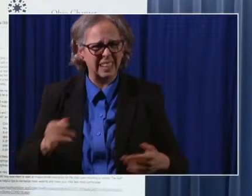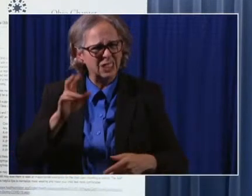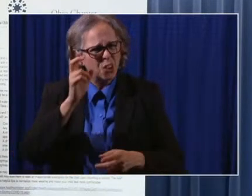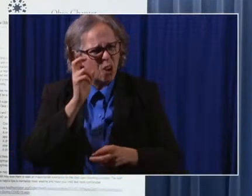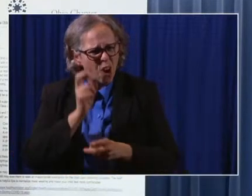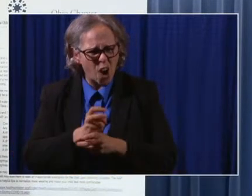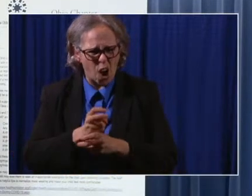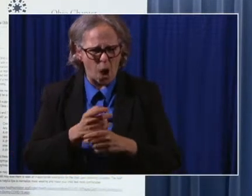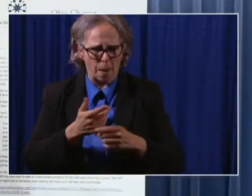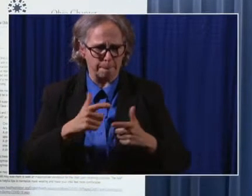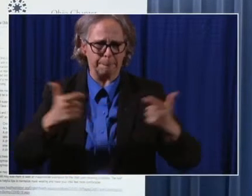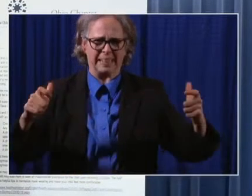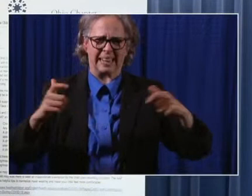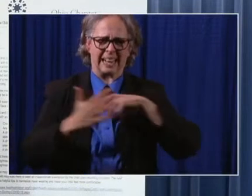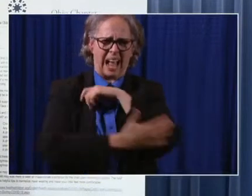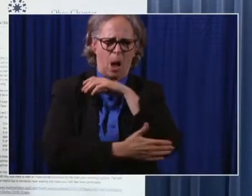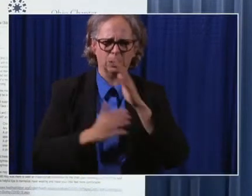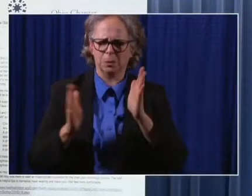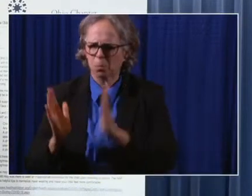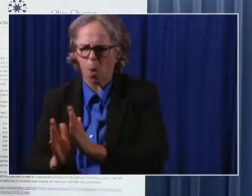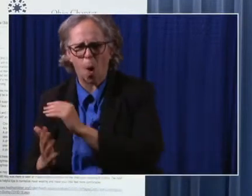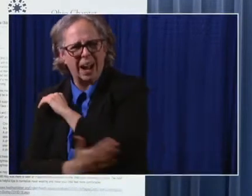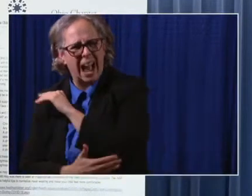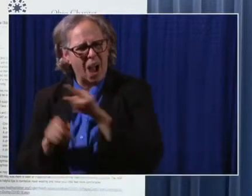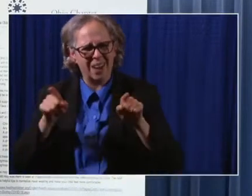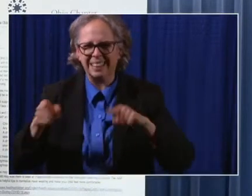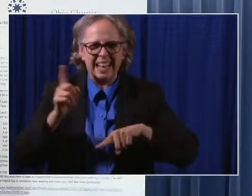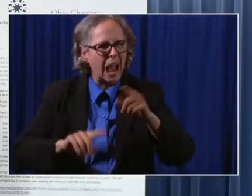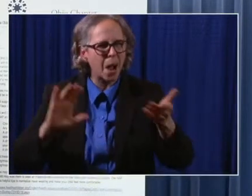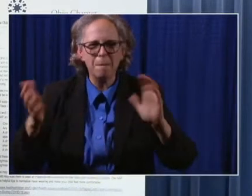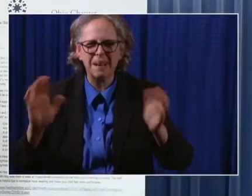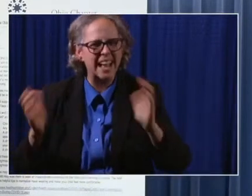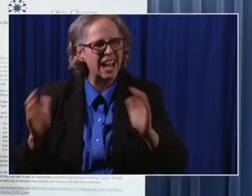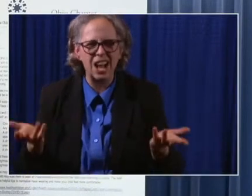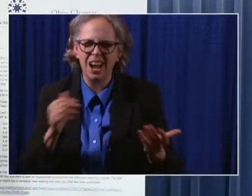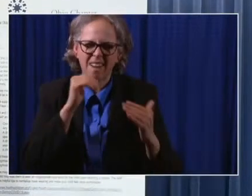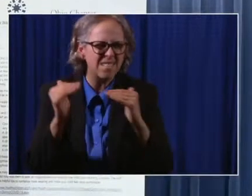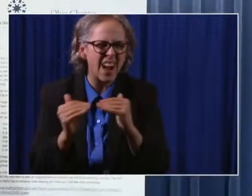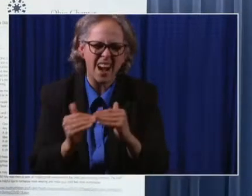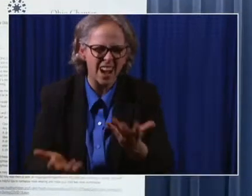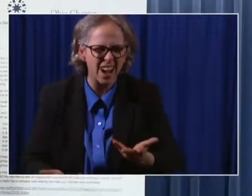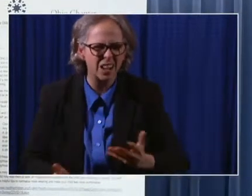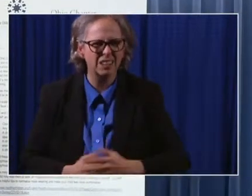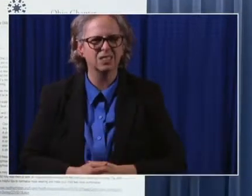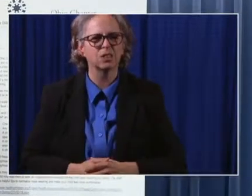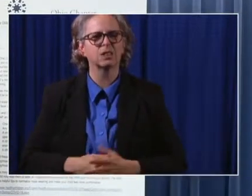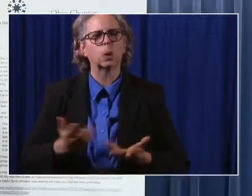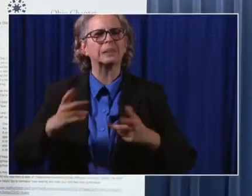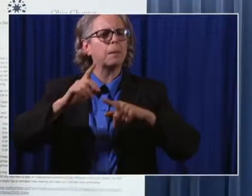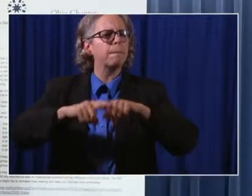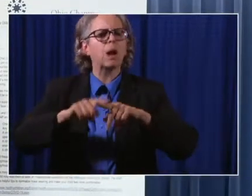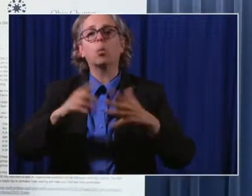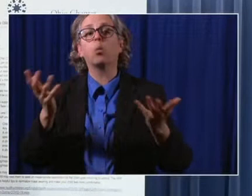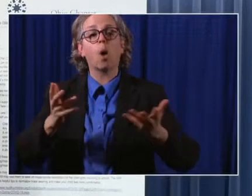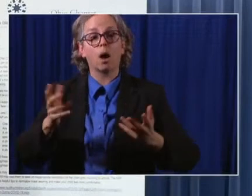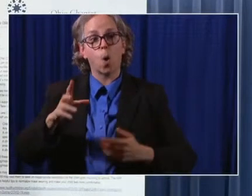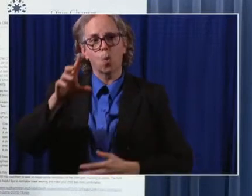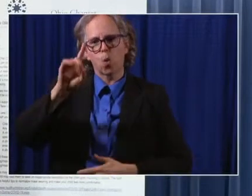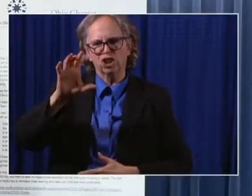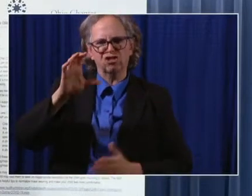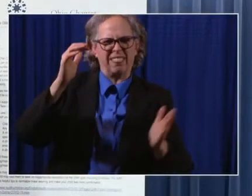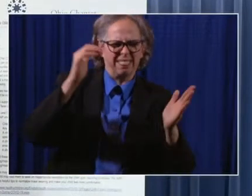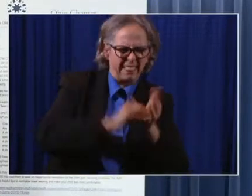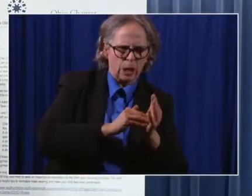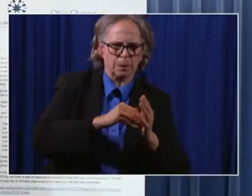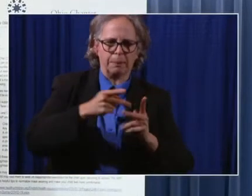those numbers into 100,000 population. So what you will see is, some surprises, I